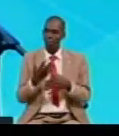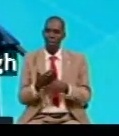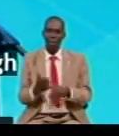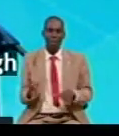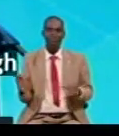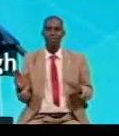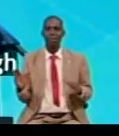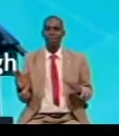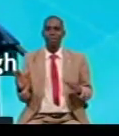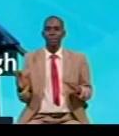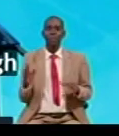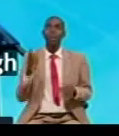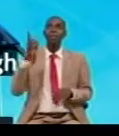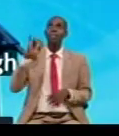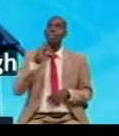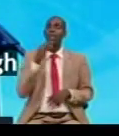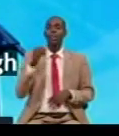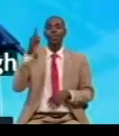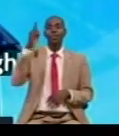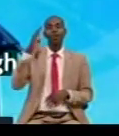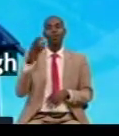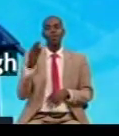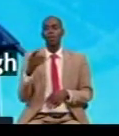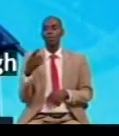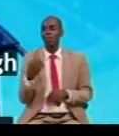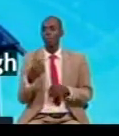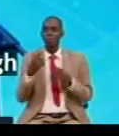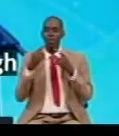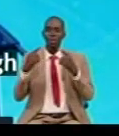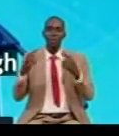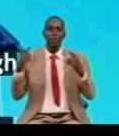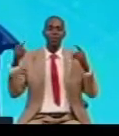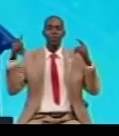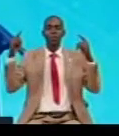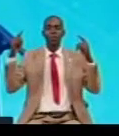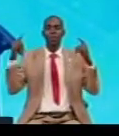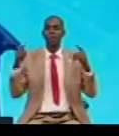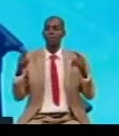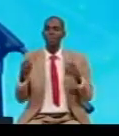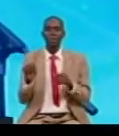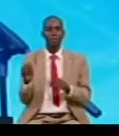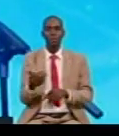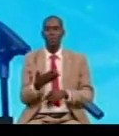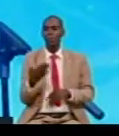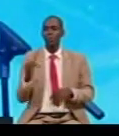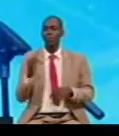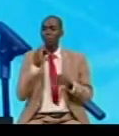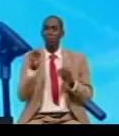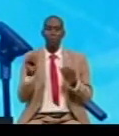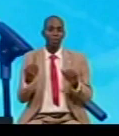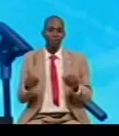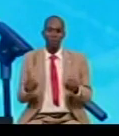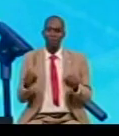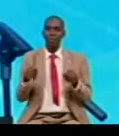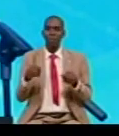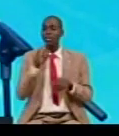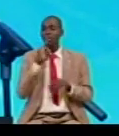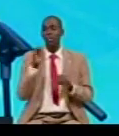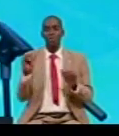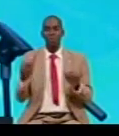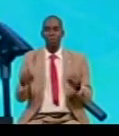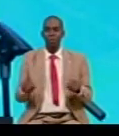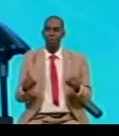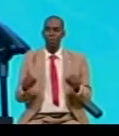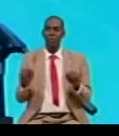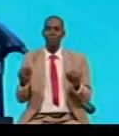part. He's the God of the breakthrough, and anything is possible, is